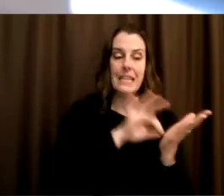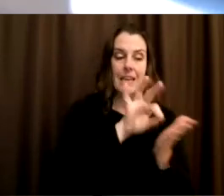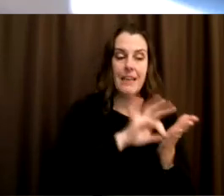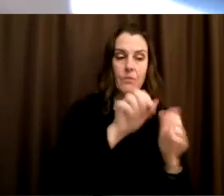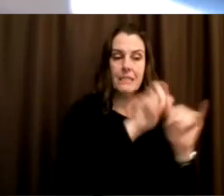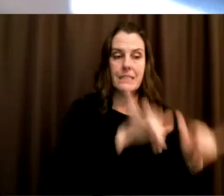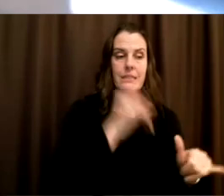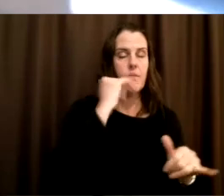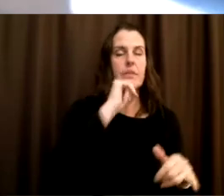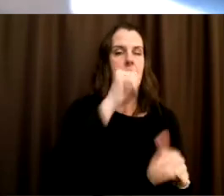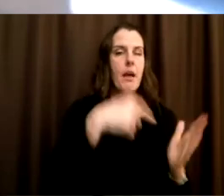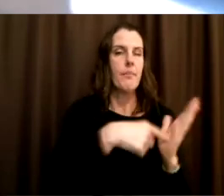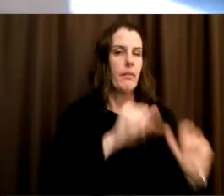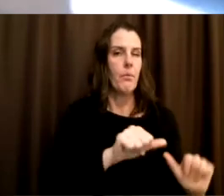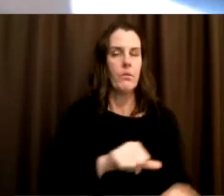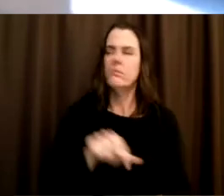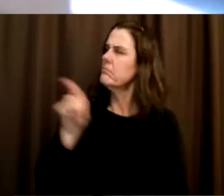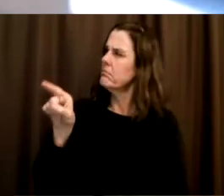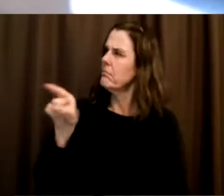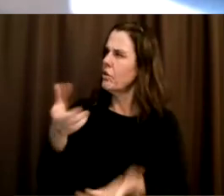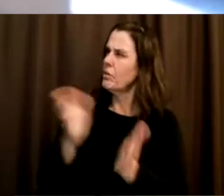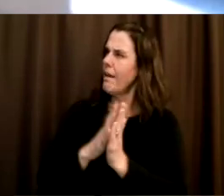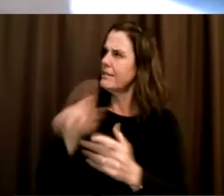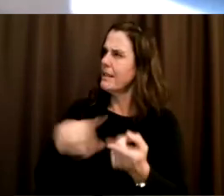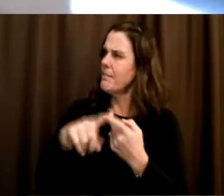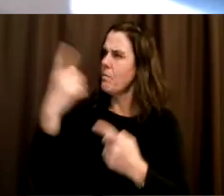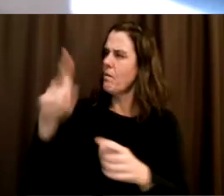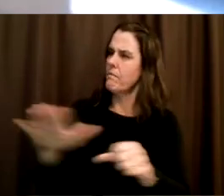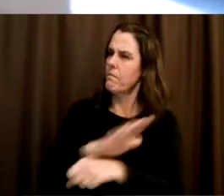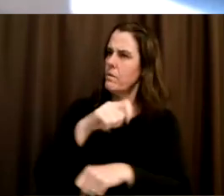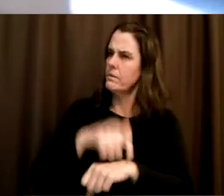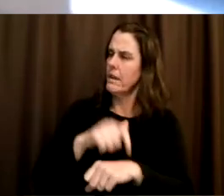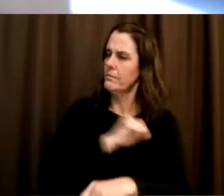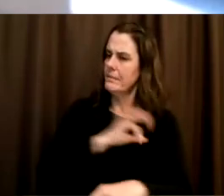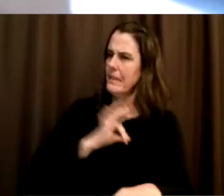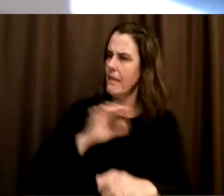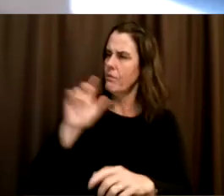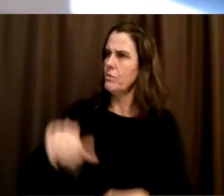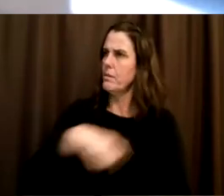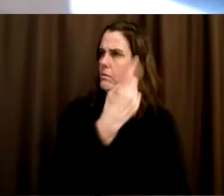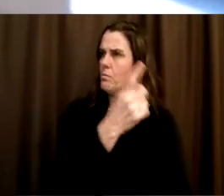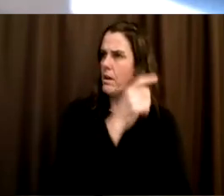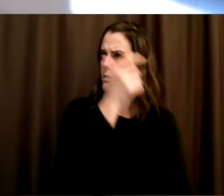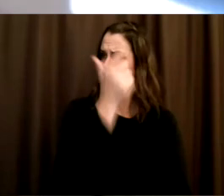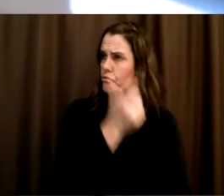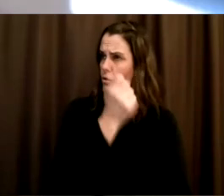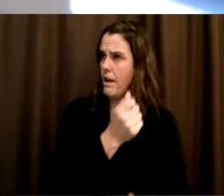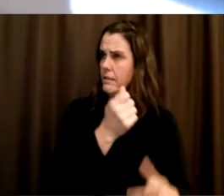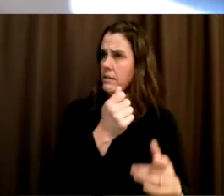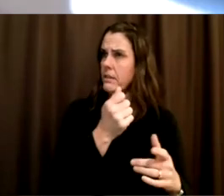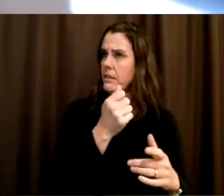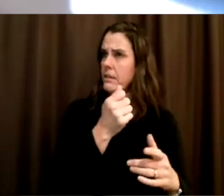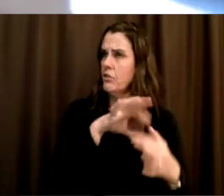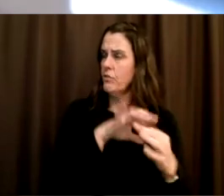unbillable? So are you asking if like one full-time staff person could be under one grant under indirect